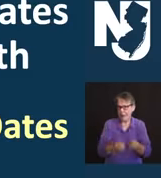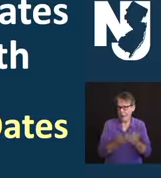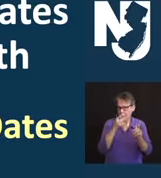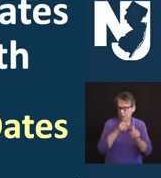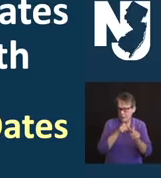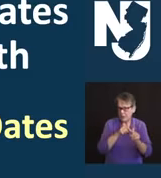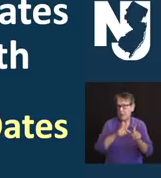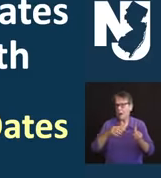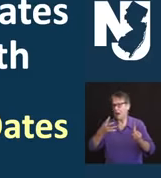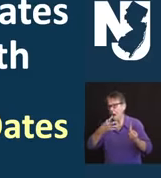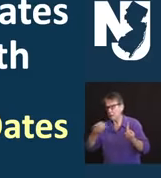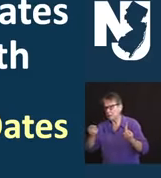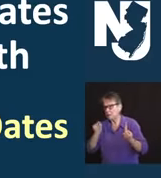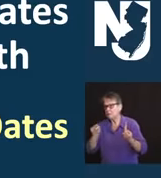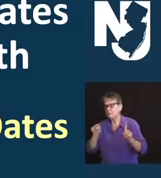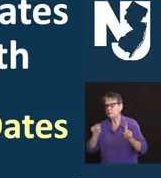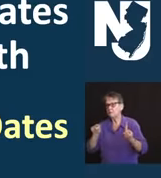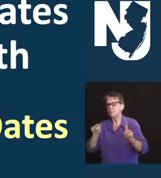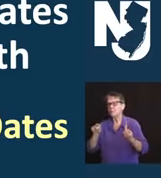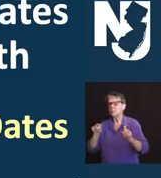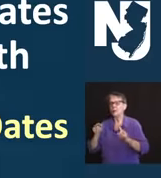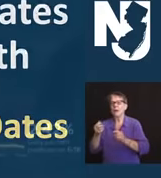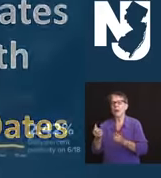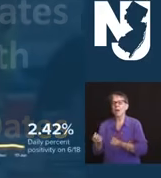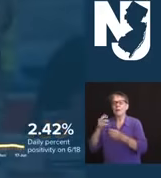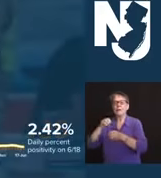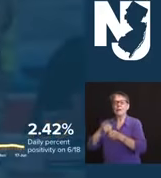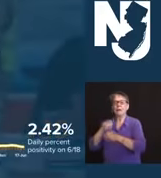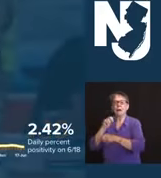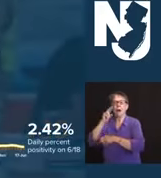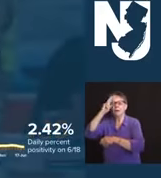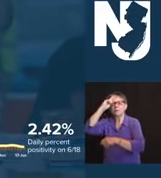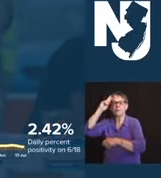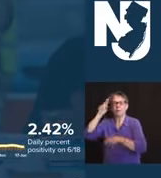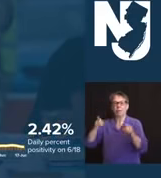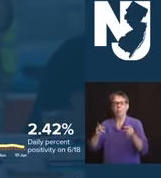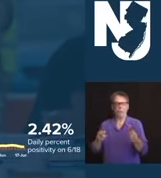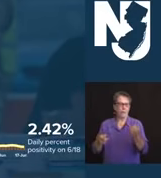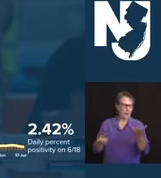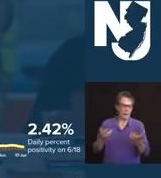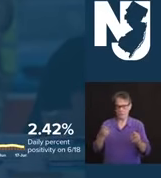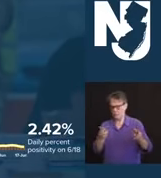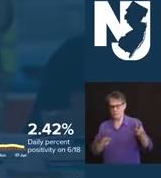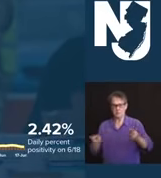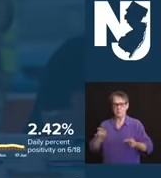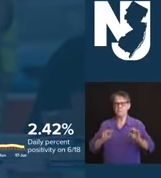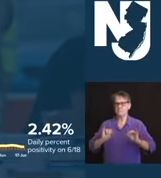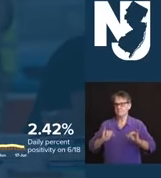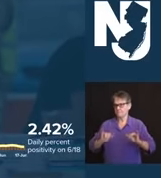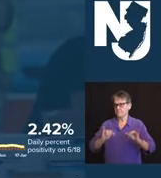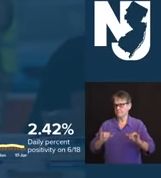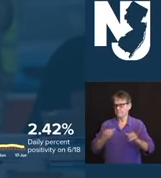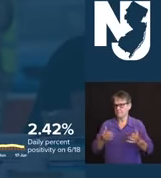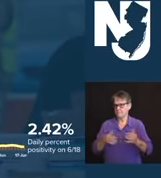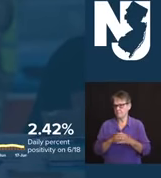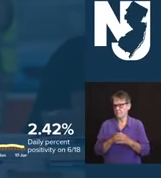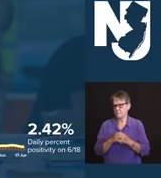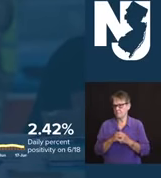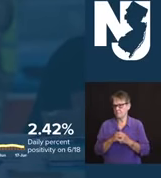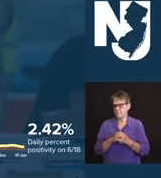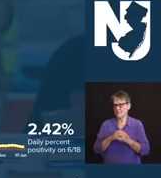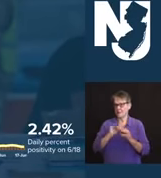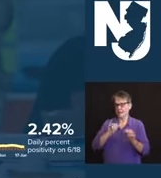to continue our restart. The percentage of positive tests taken on June 17th, which is the last date